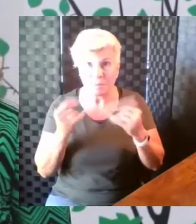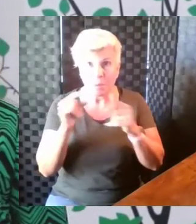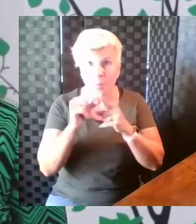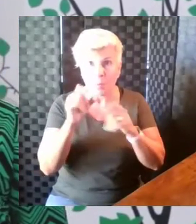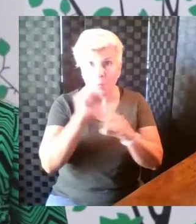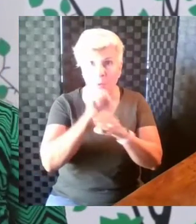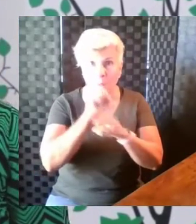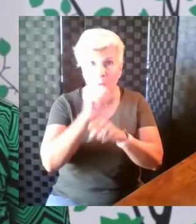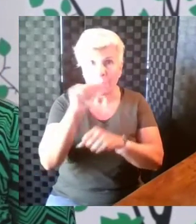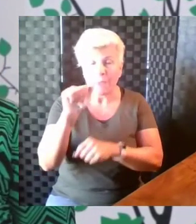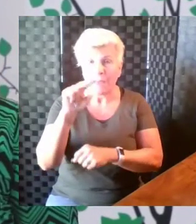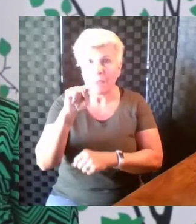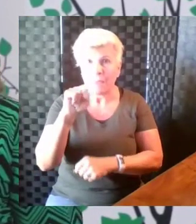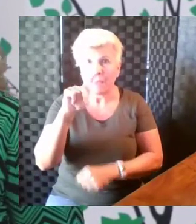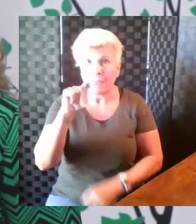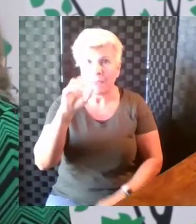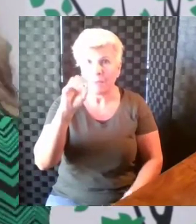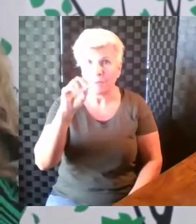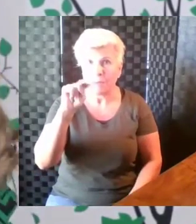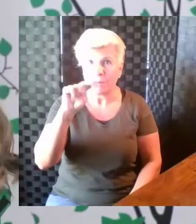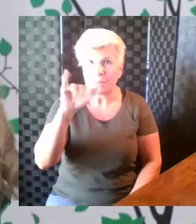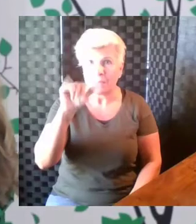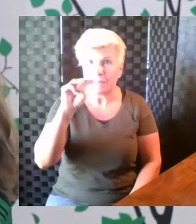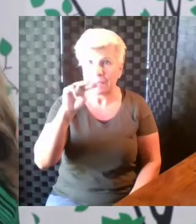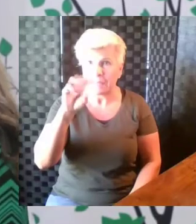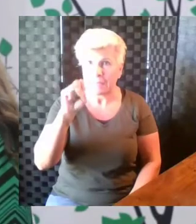word work, and it's with antonyms.